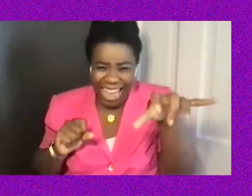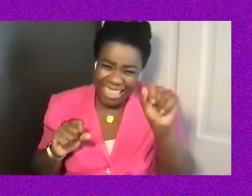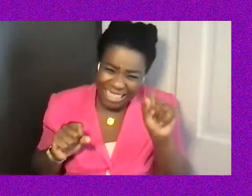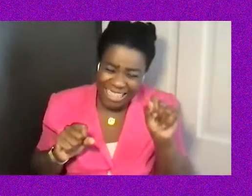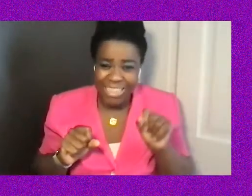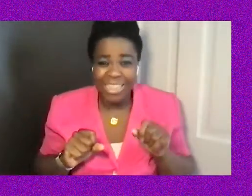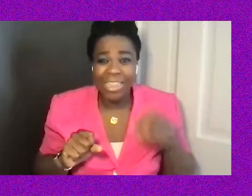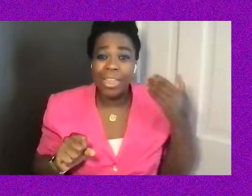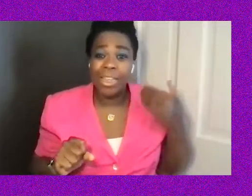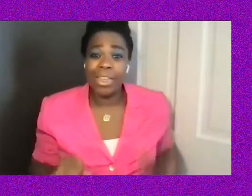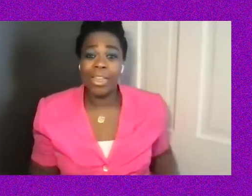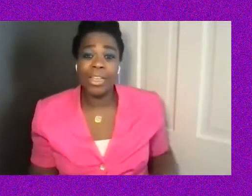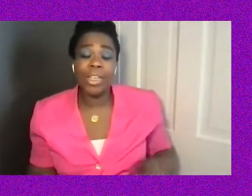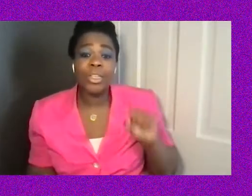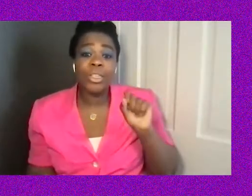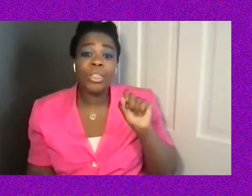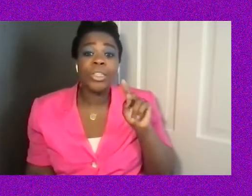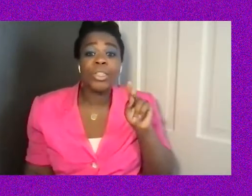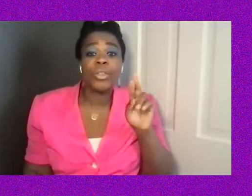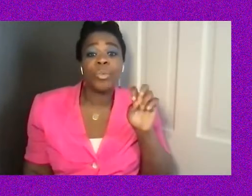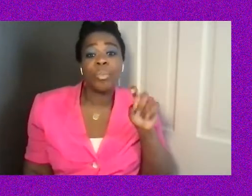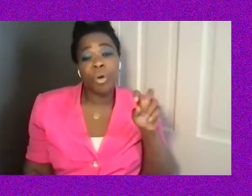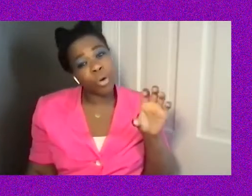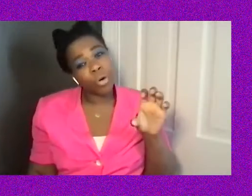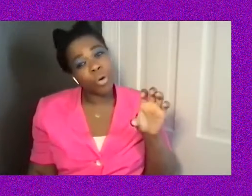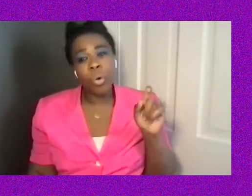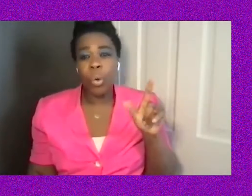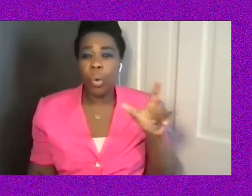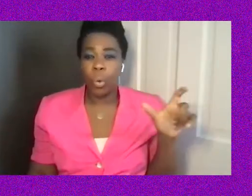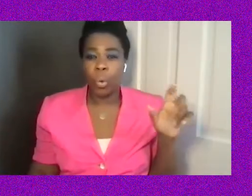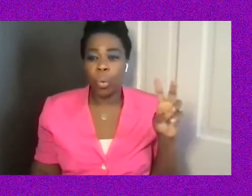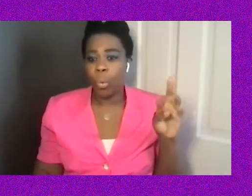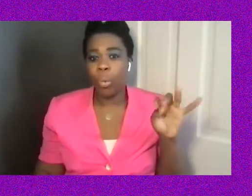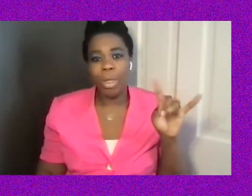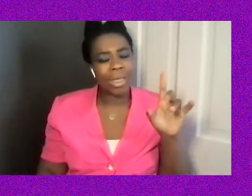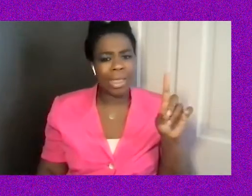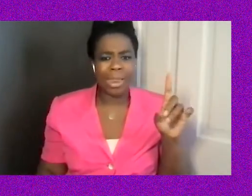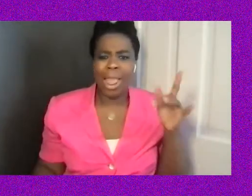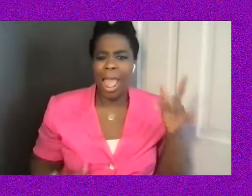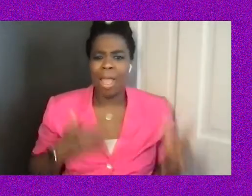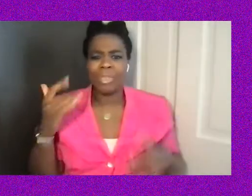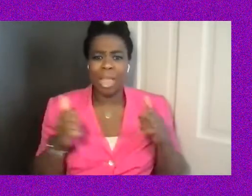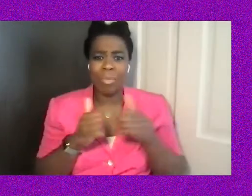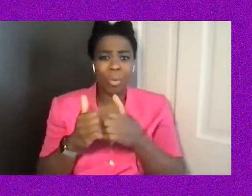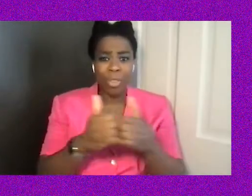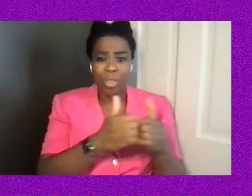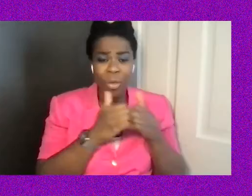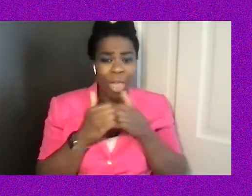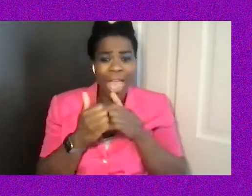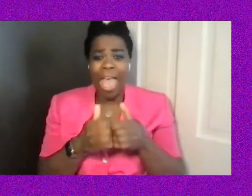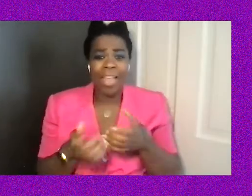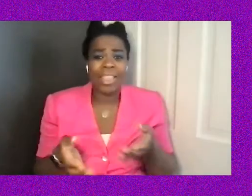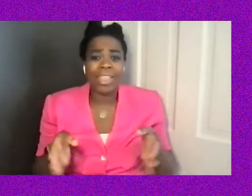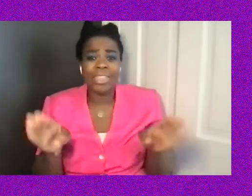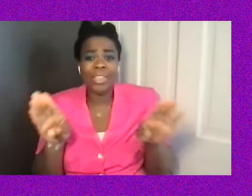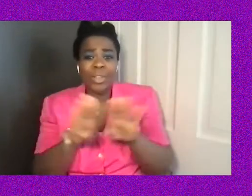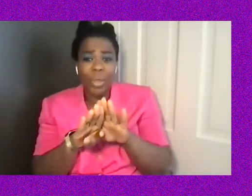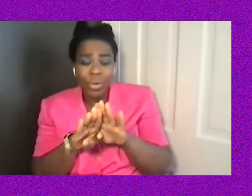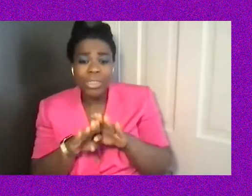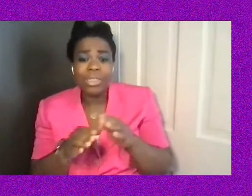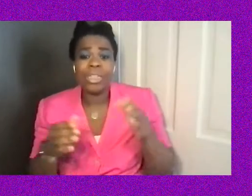My name is Super Cool Wicked. I am so excited to be here with you all at this closing ceremony for the Allied